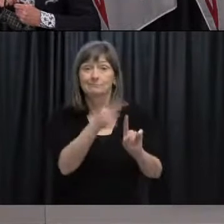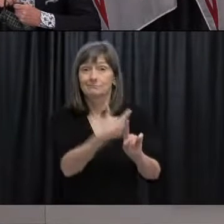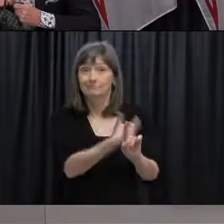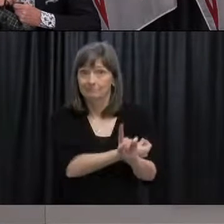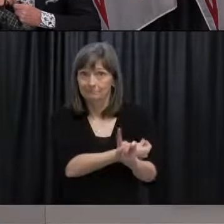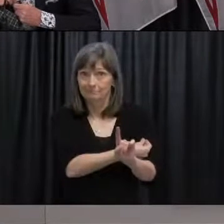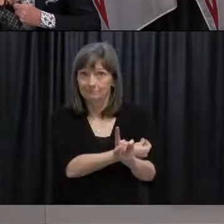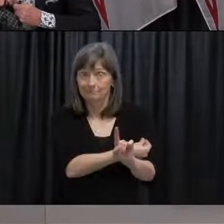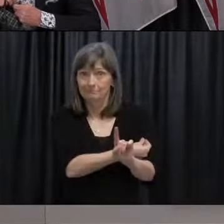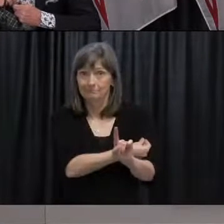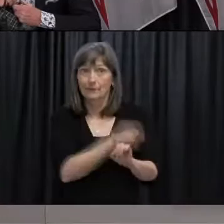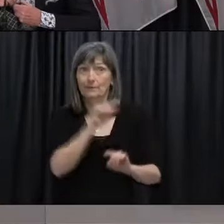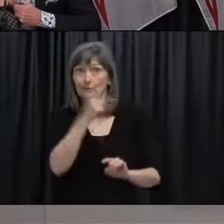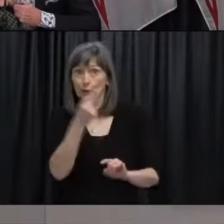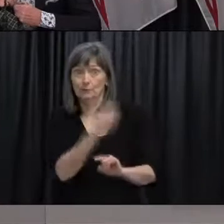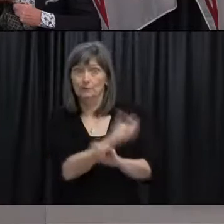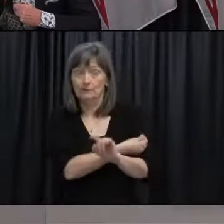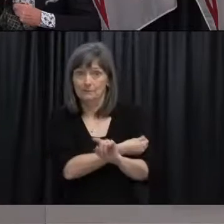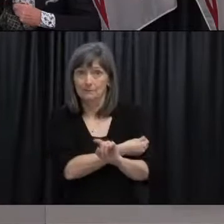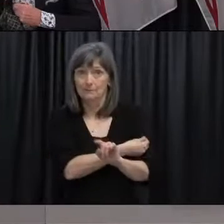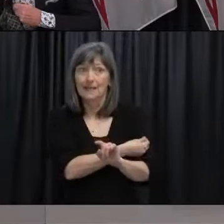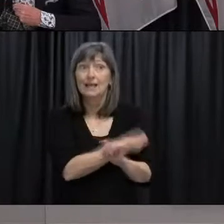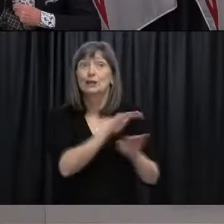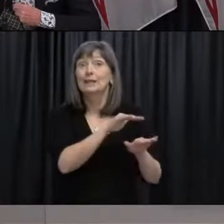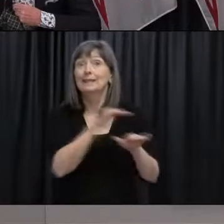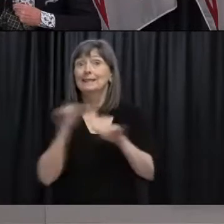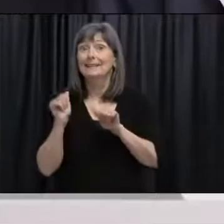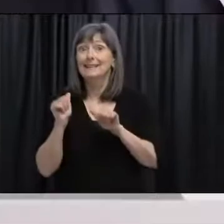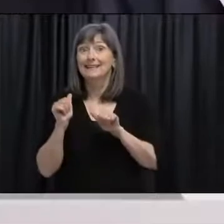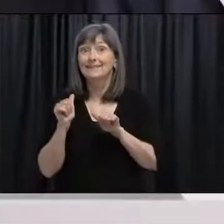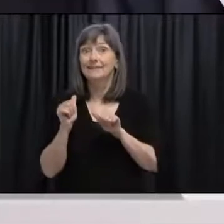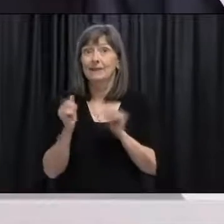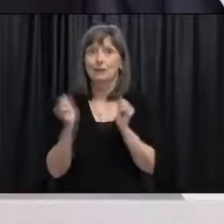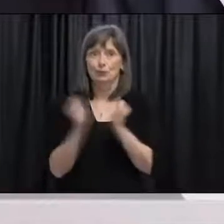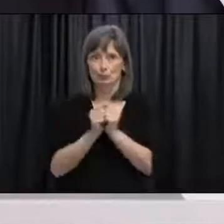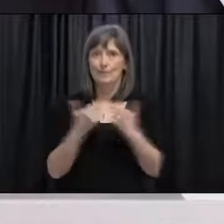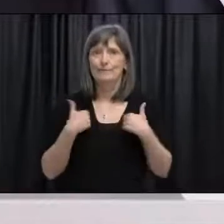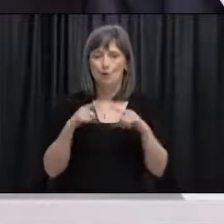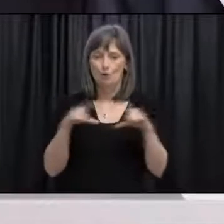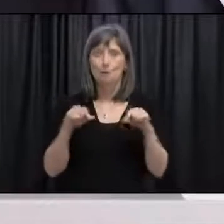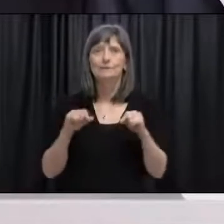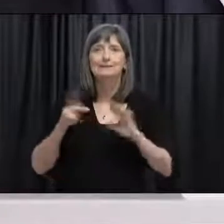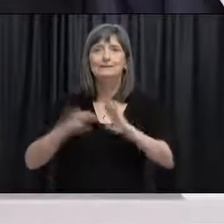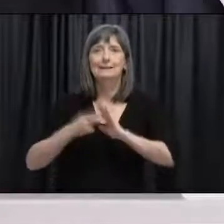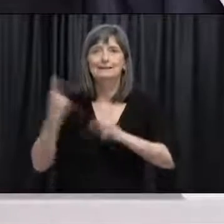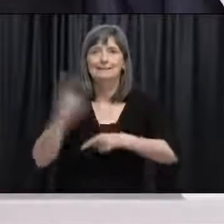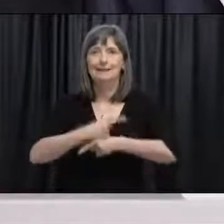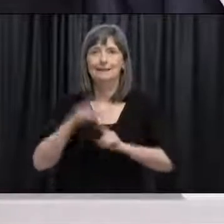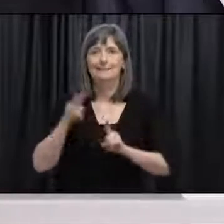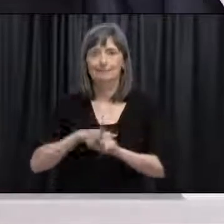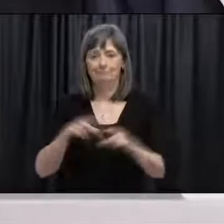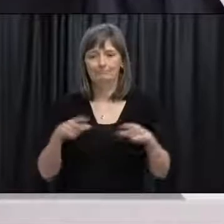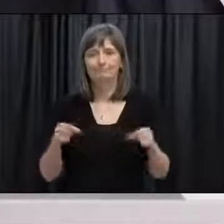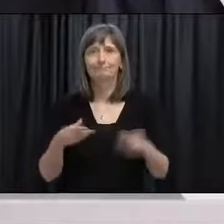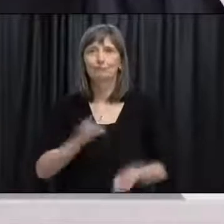to get their shot 1 goes away with a card with a date and time for shot 2.